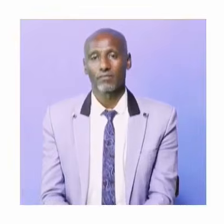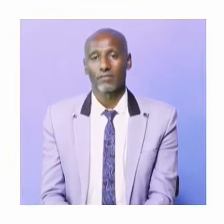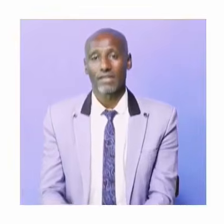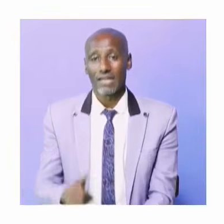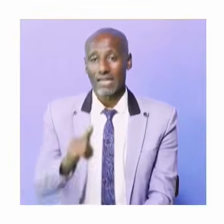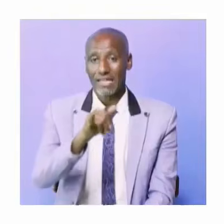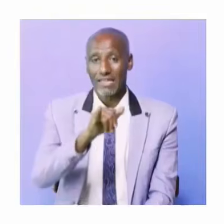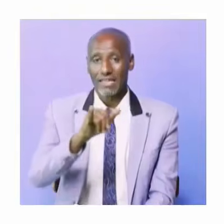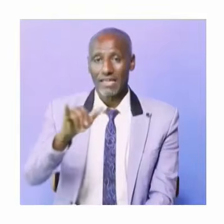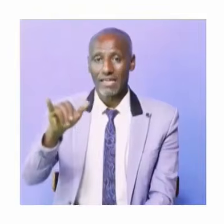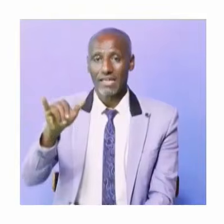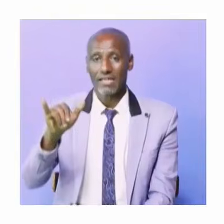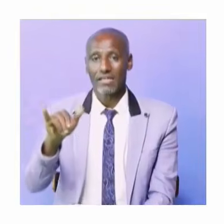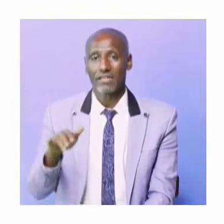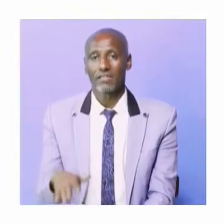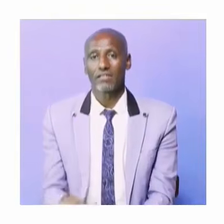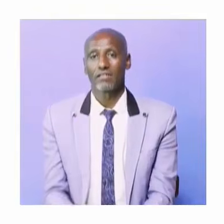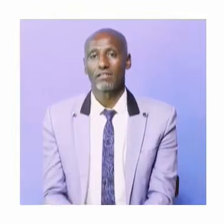They